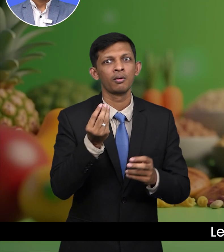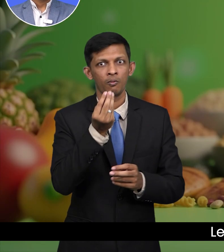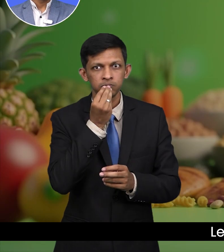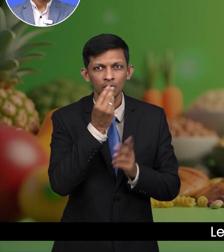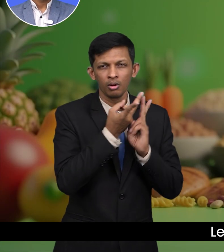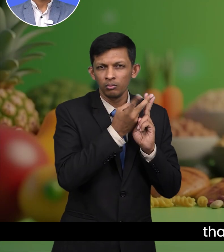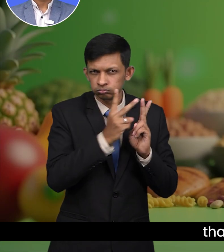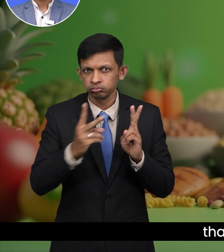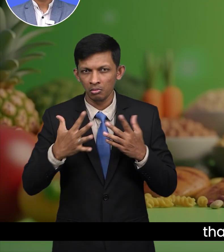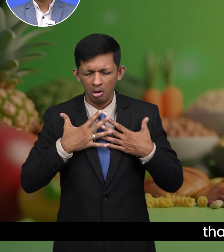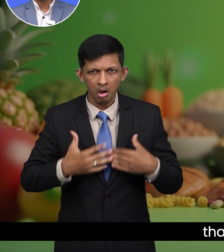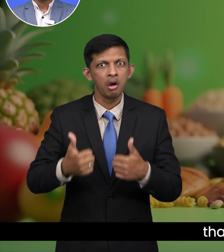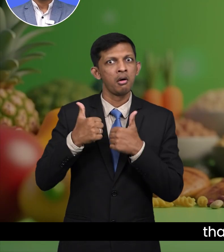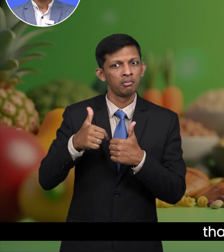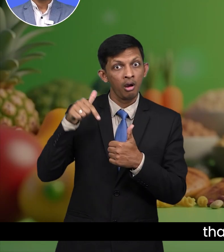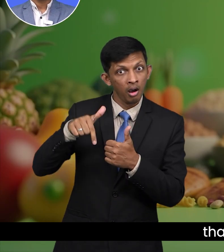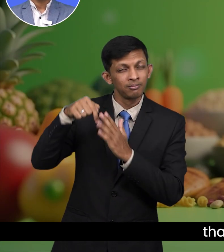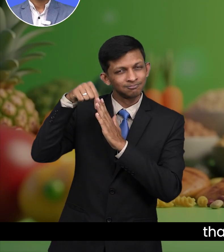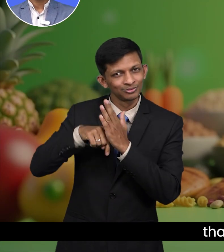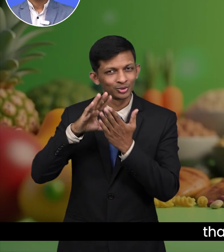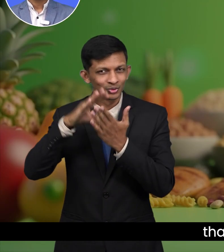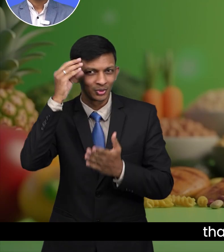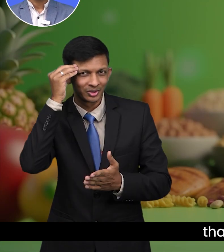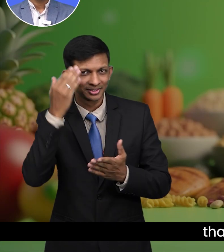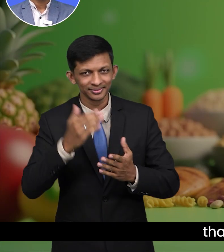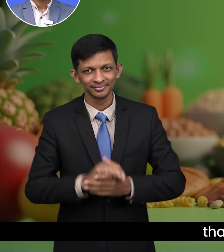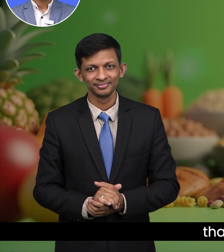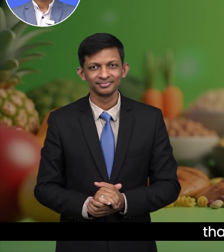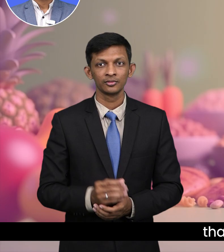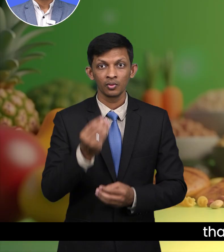learn about foods that keep us healthy,